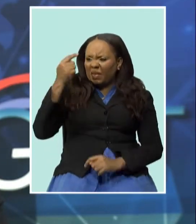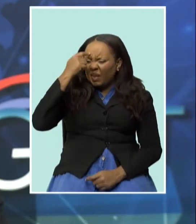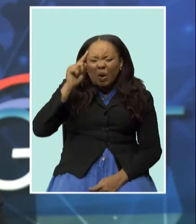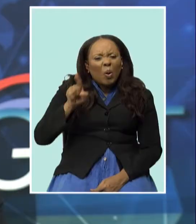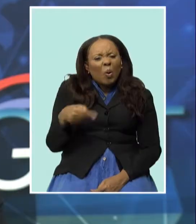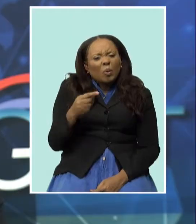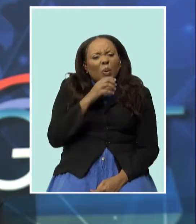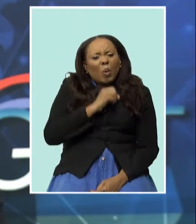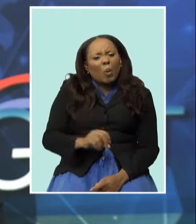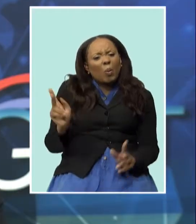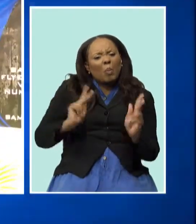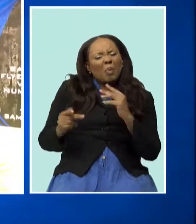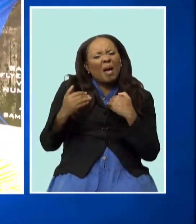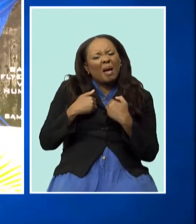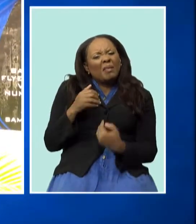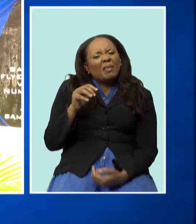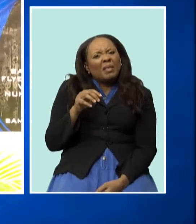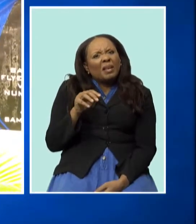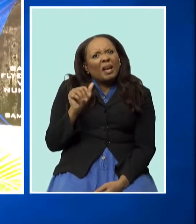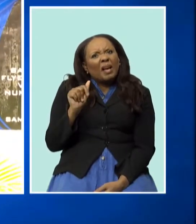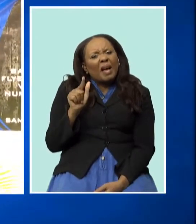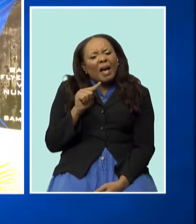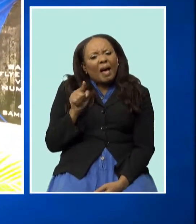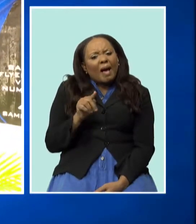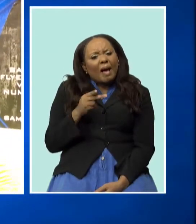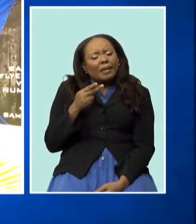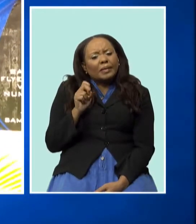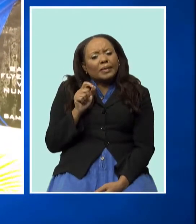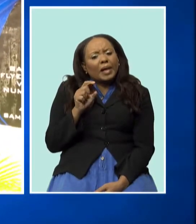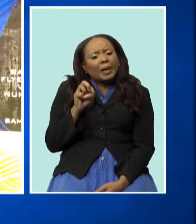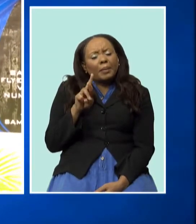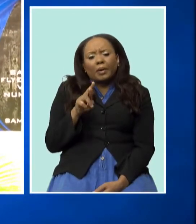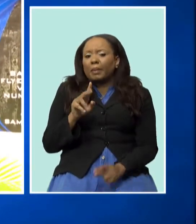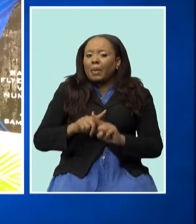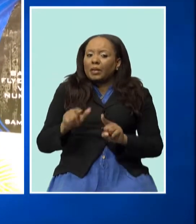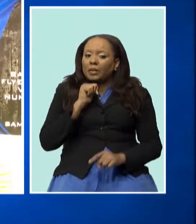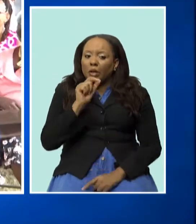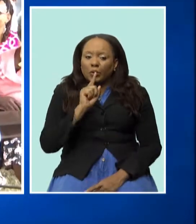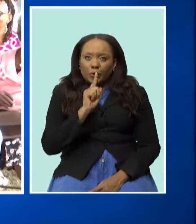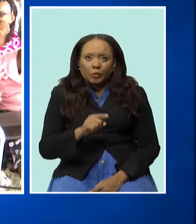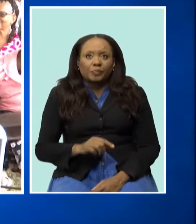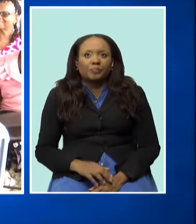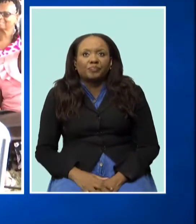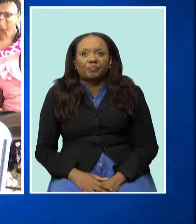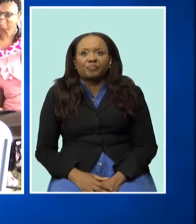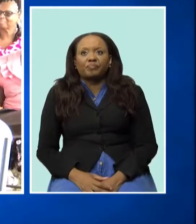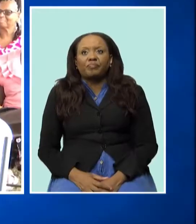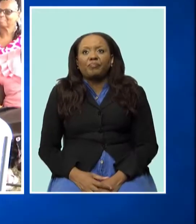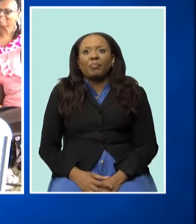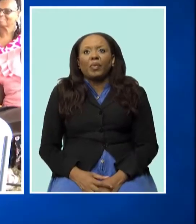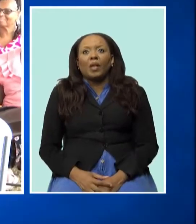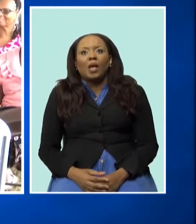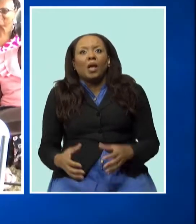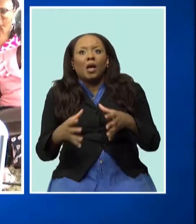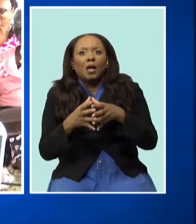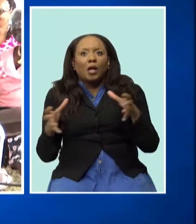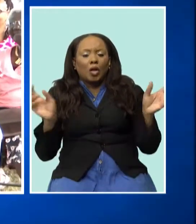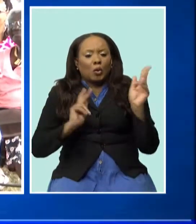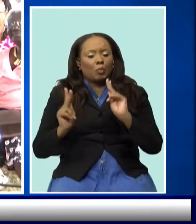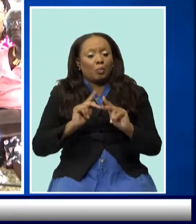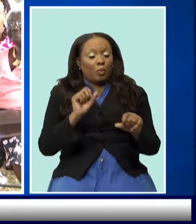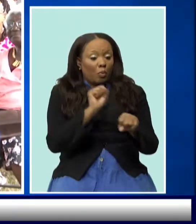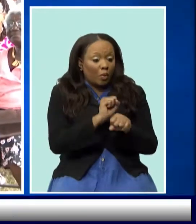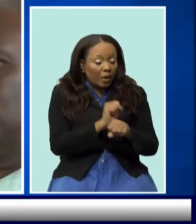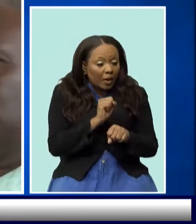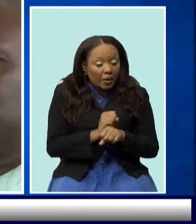more. Becomes older. Minister Humphrey says dependency ratio determines the size of the working population versus the